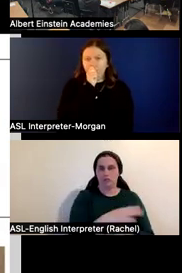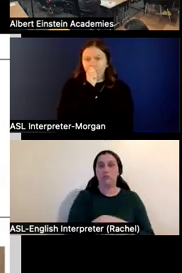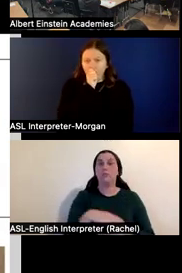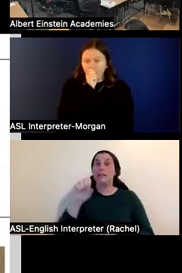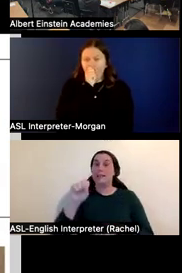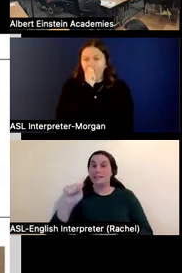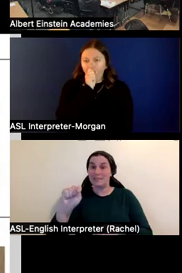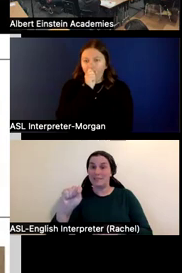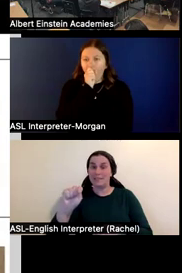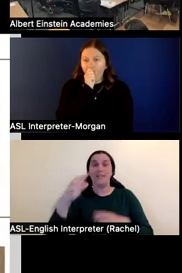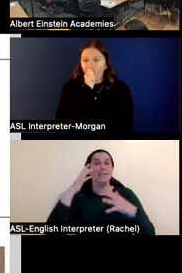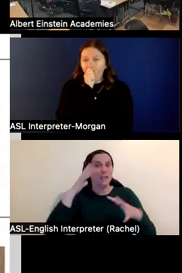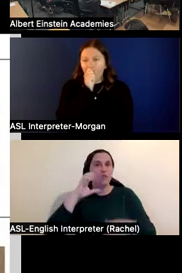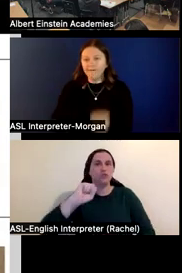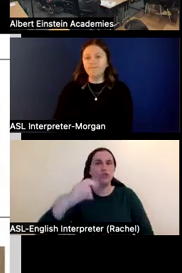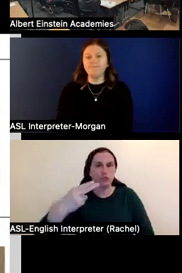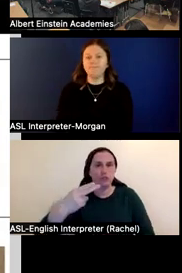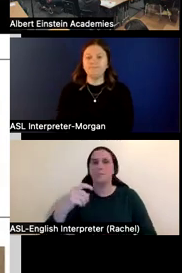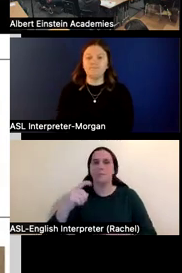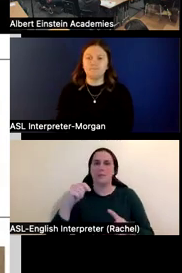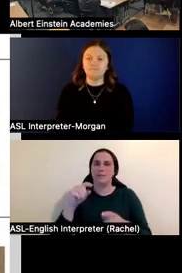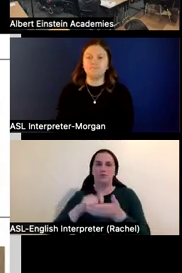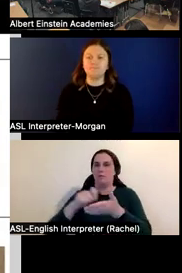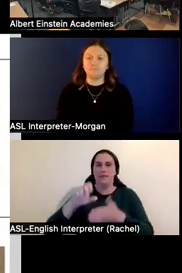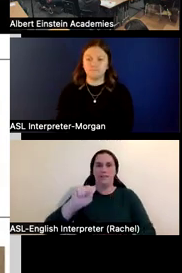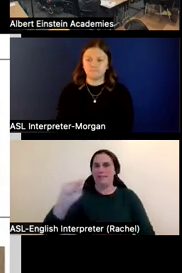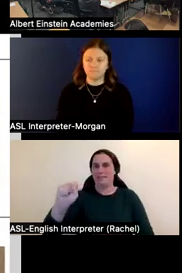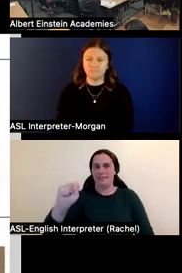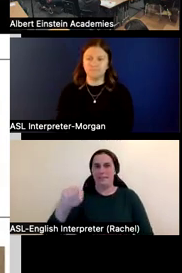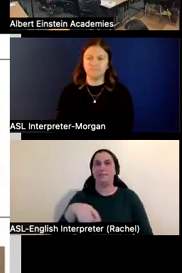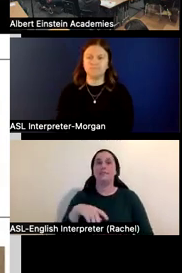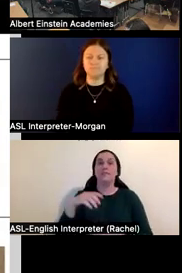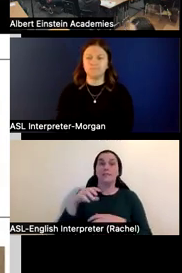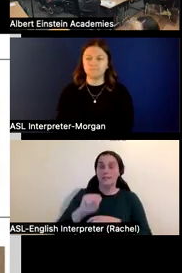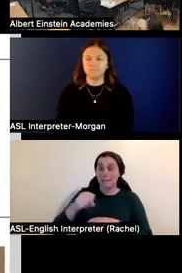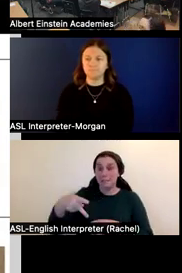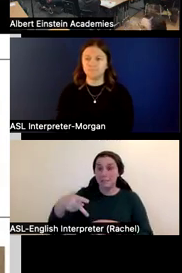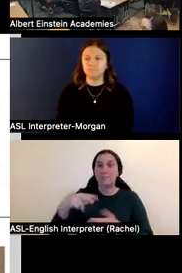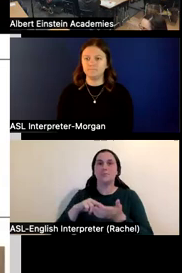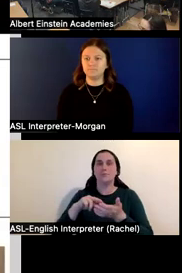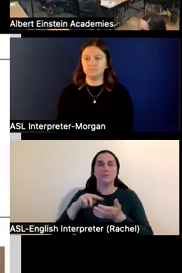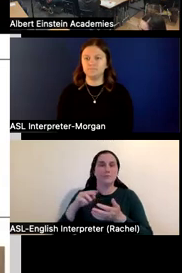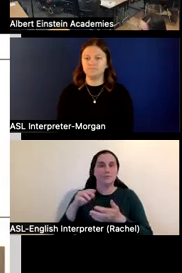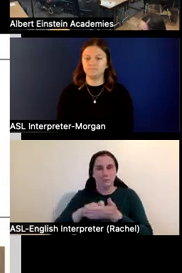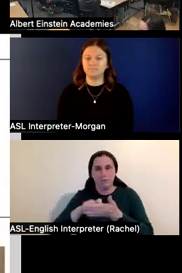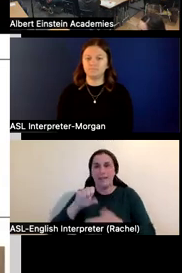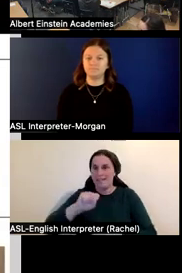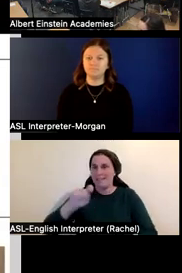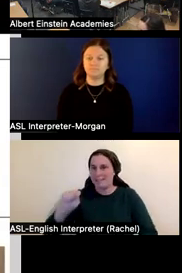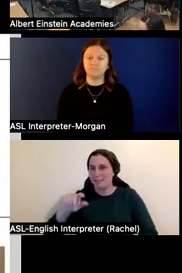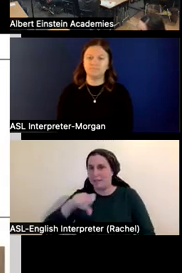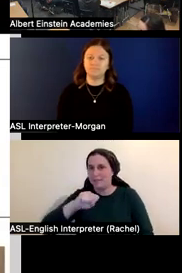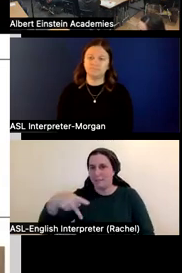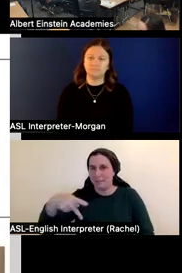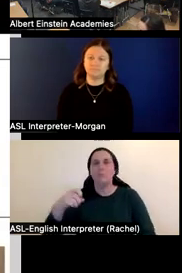we just did it. So this is something, yeah, because this is a little out of the role. Other than that, if you hear sh,